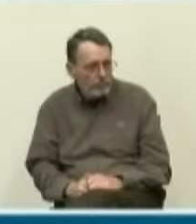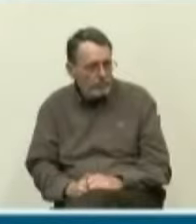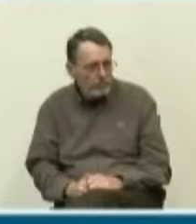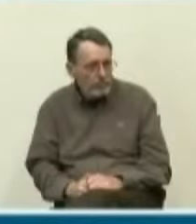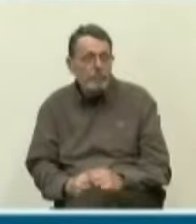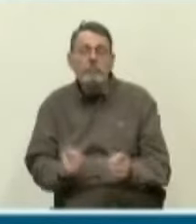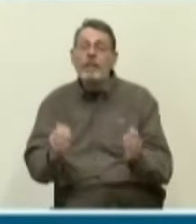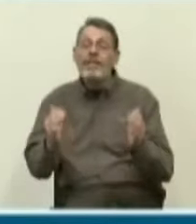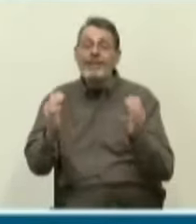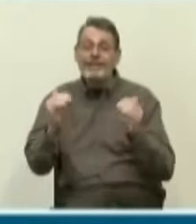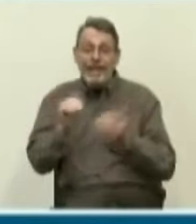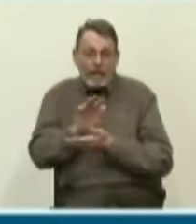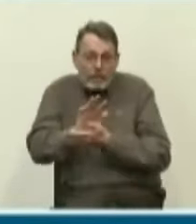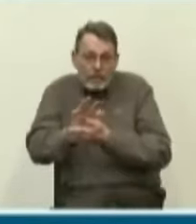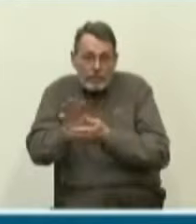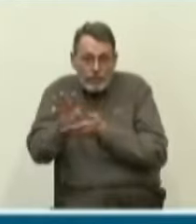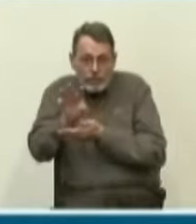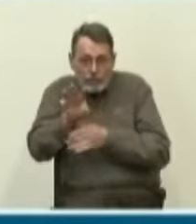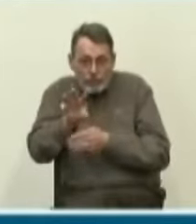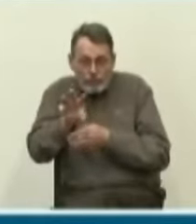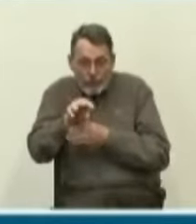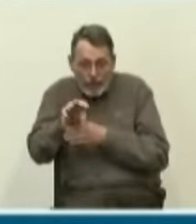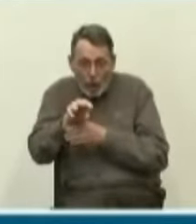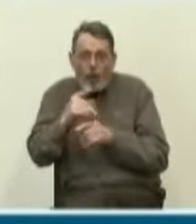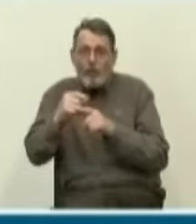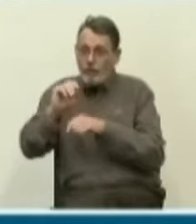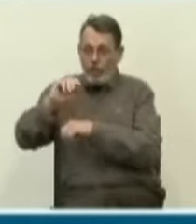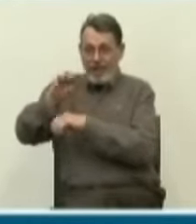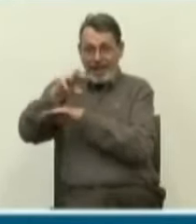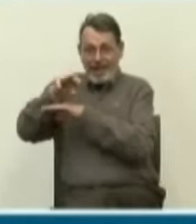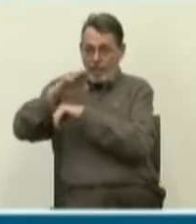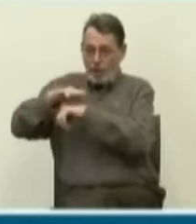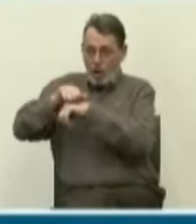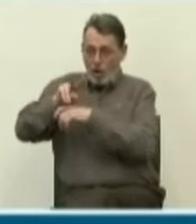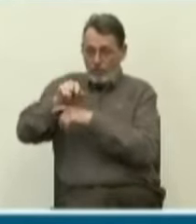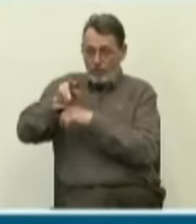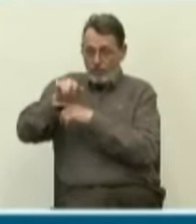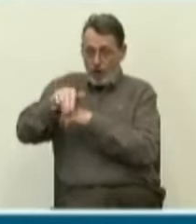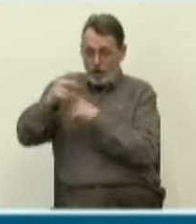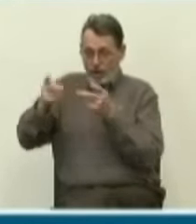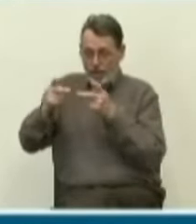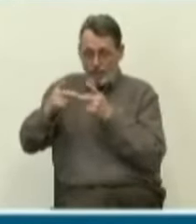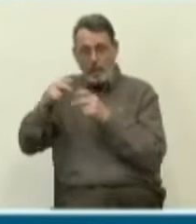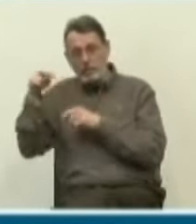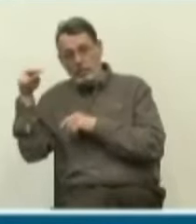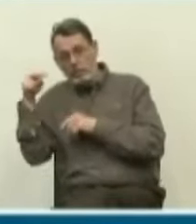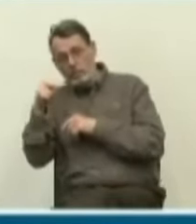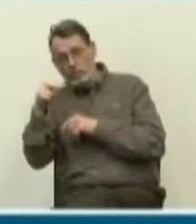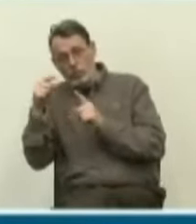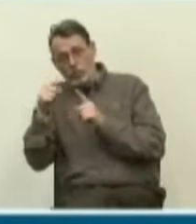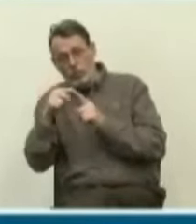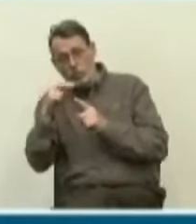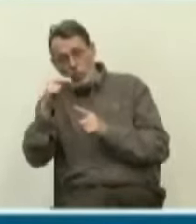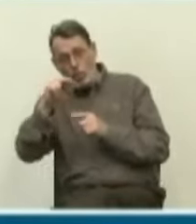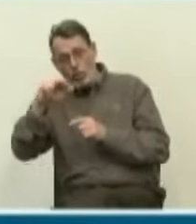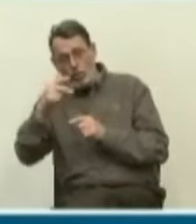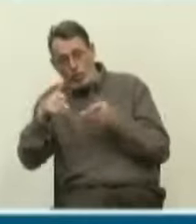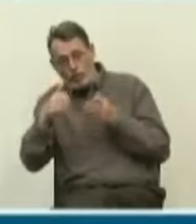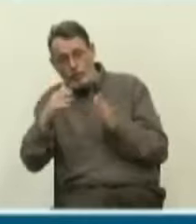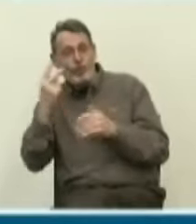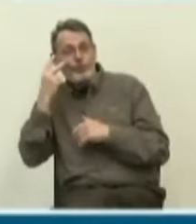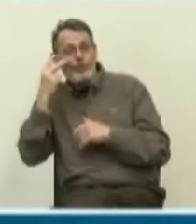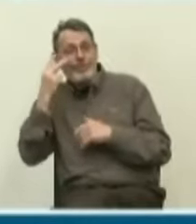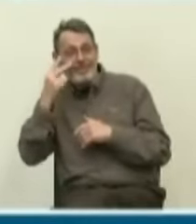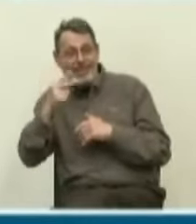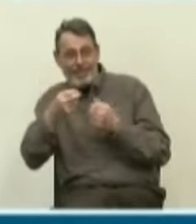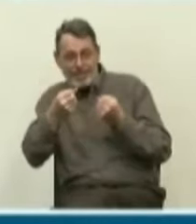The next video is from a camera on Varney Place pointed towards northbound 3rd Street. The Mitsubishi is seen fleeing with